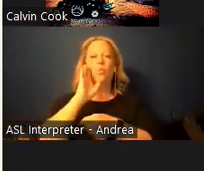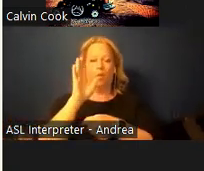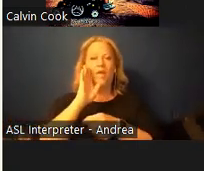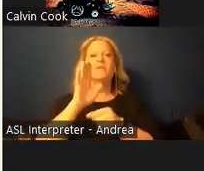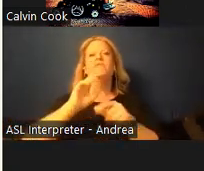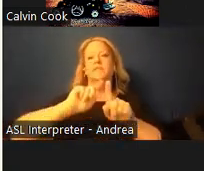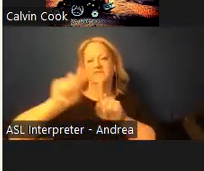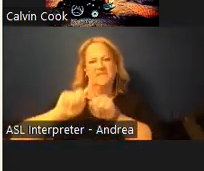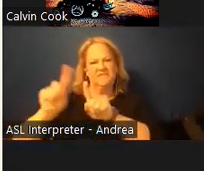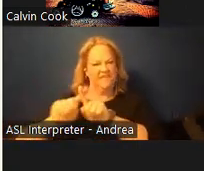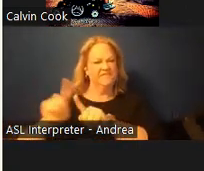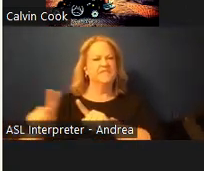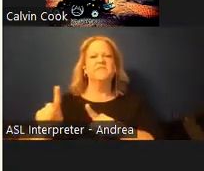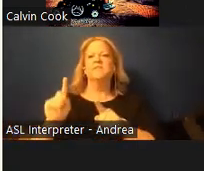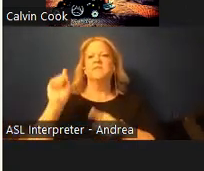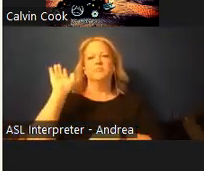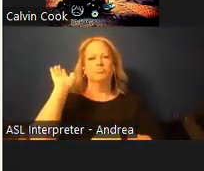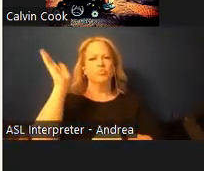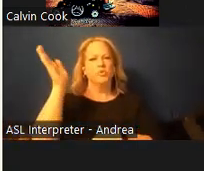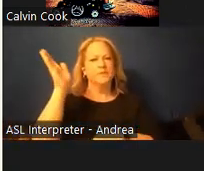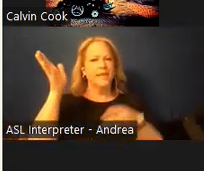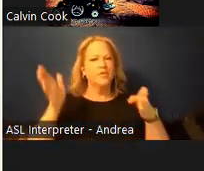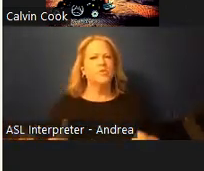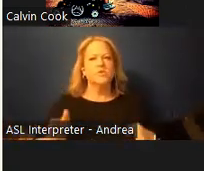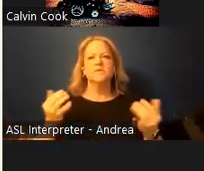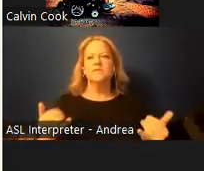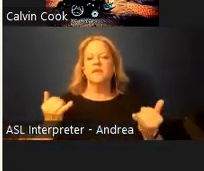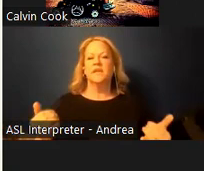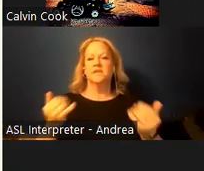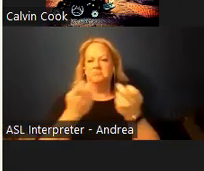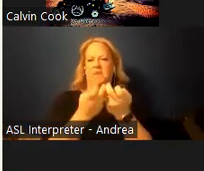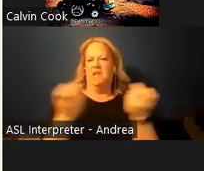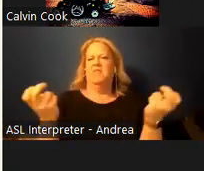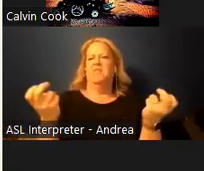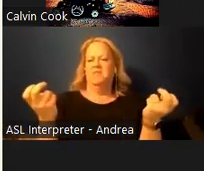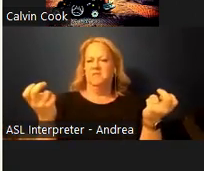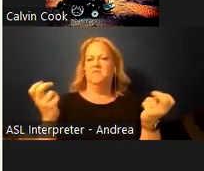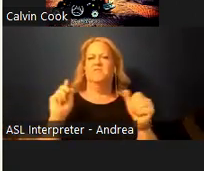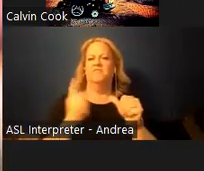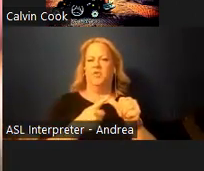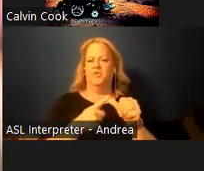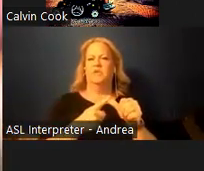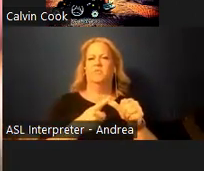today. And so I will first start by introducing them.